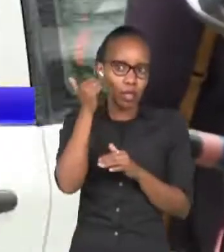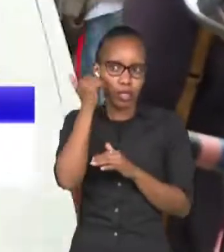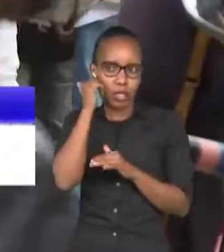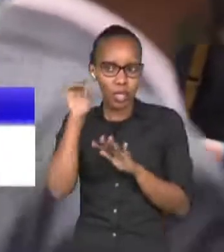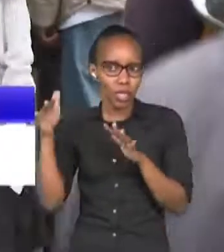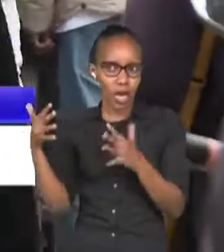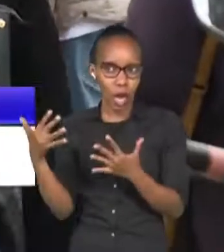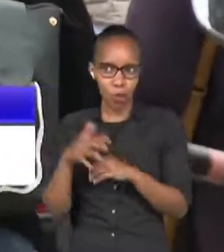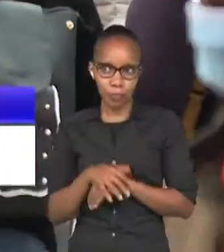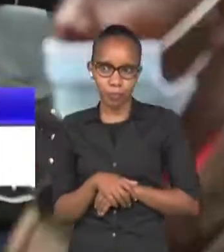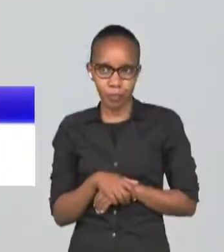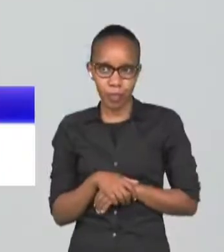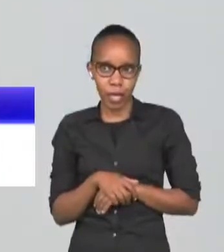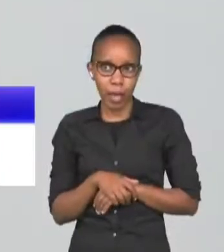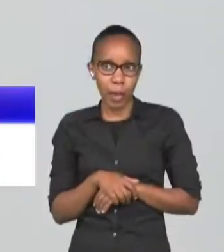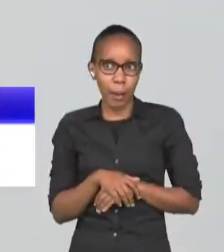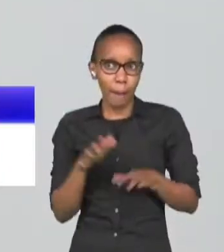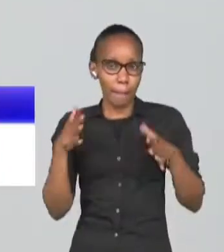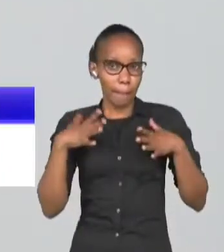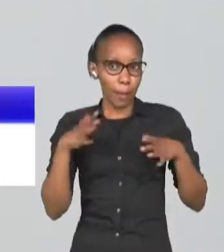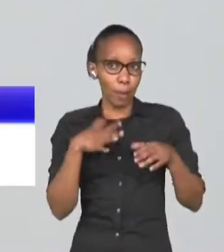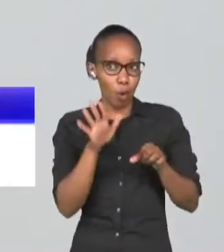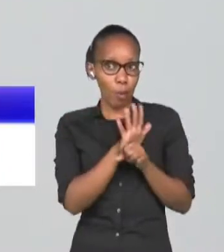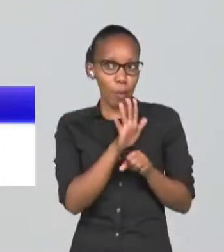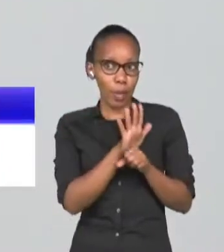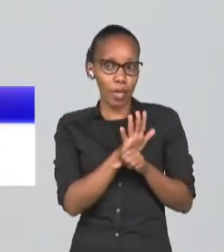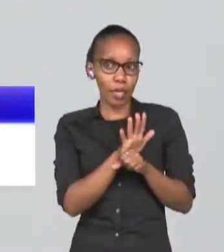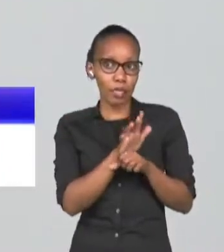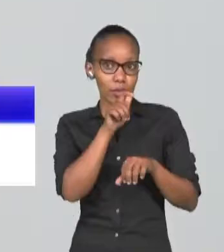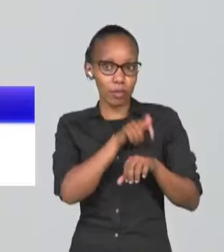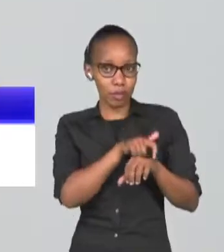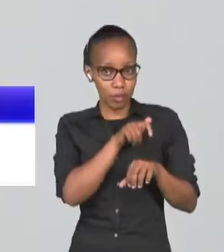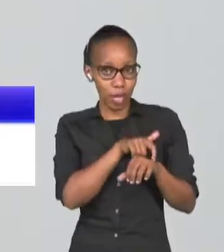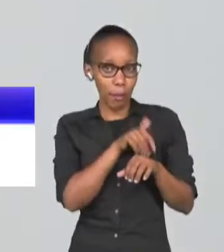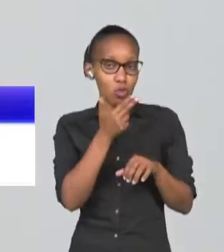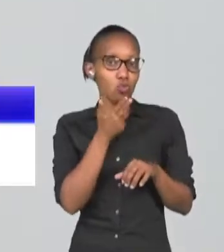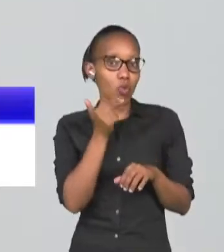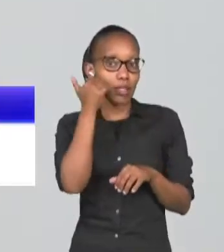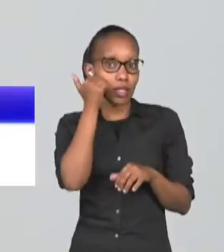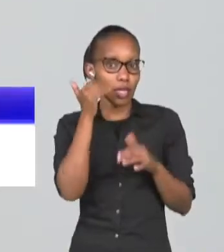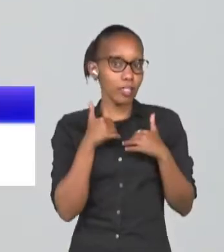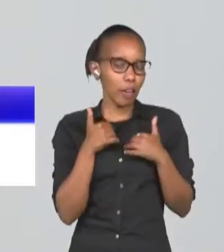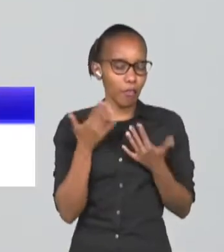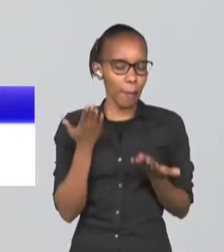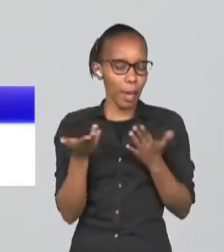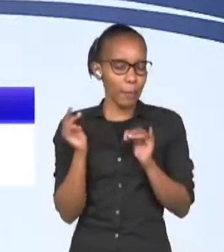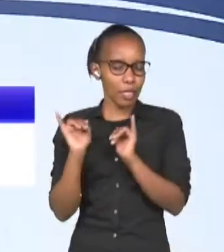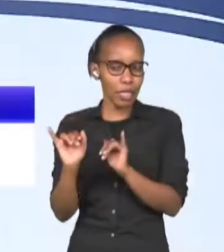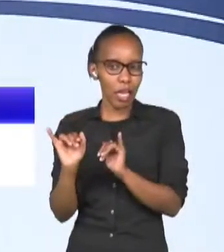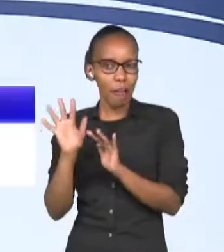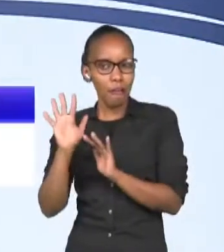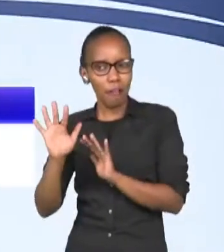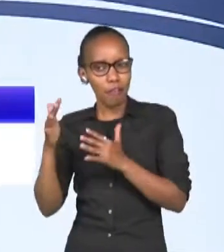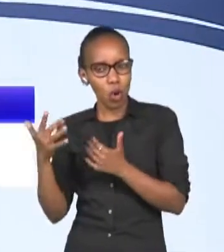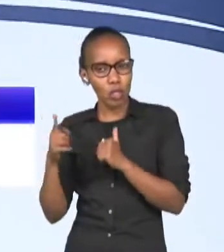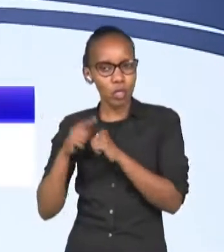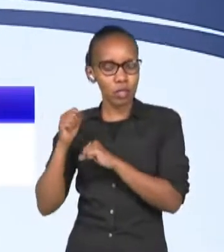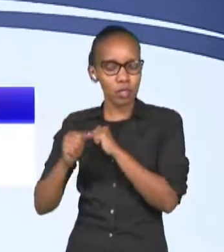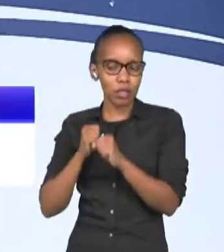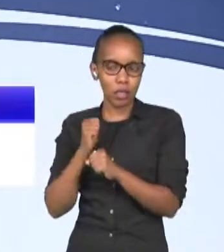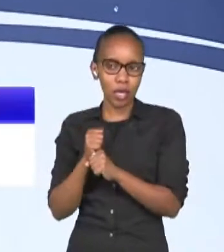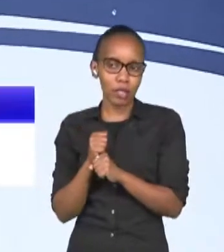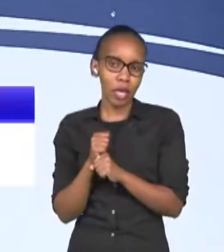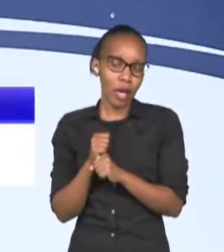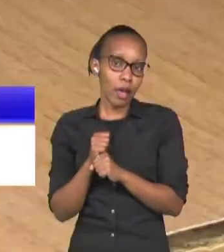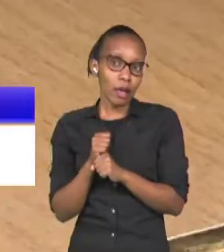Actually, most of the people, by the time you're being diagnosed with type 2 diabetes, you have lived with the disease for about 5 to 6 years. So how we can